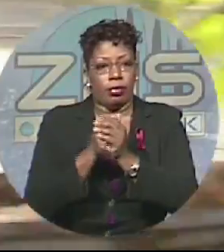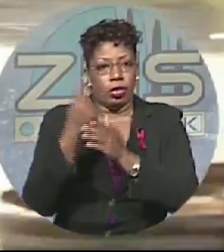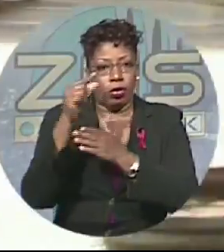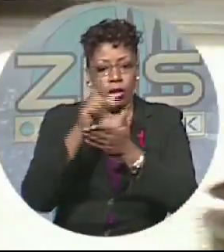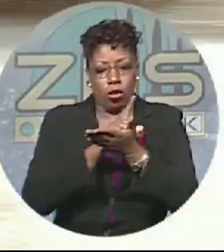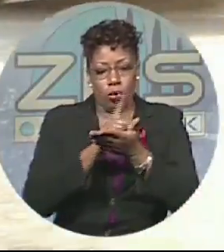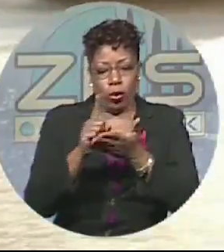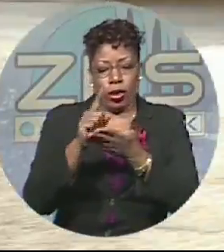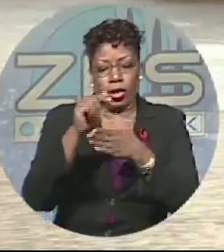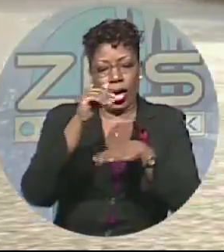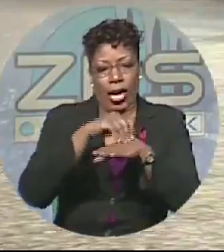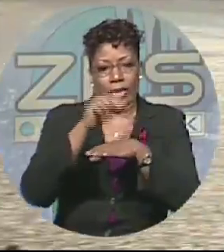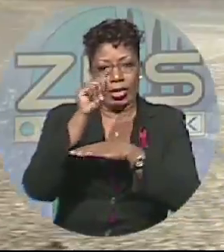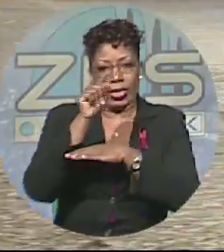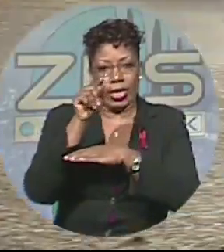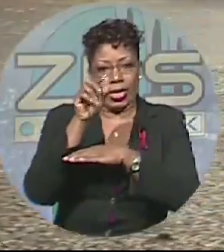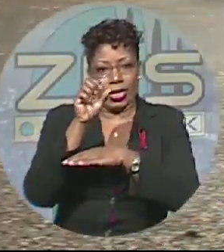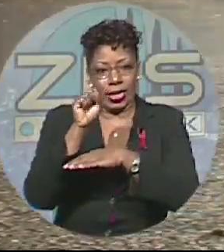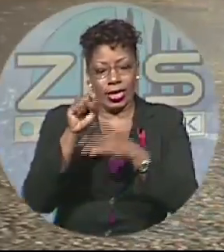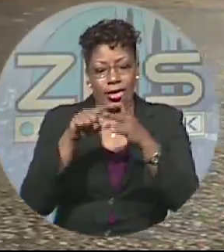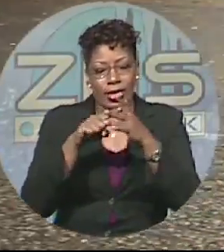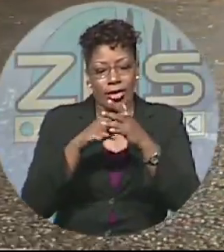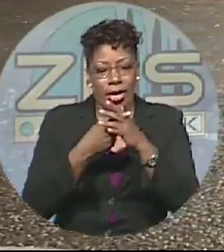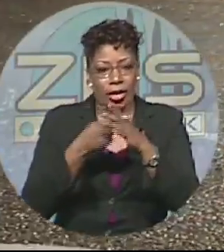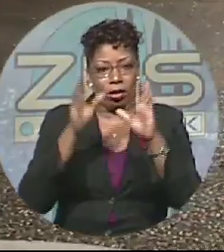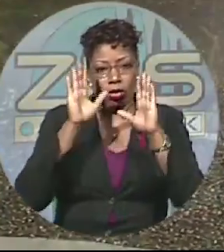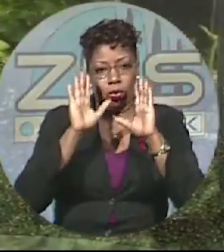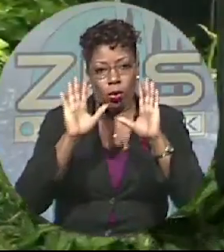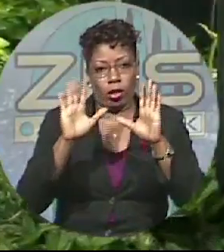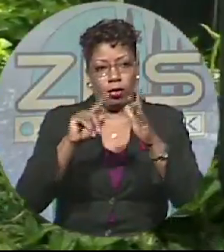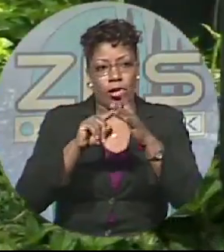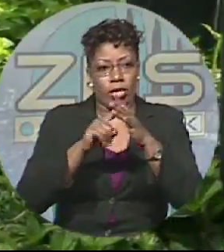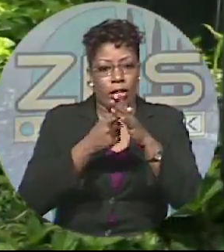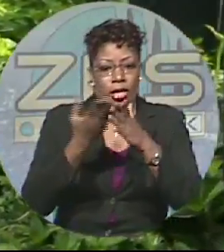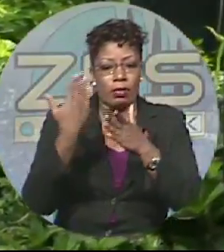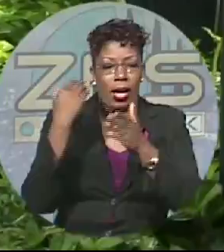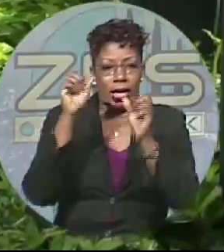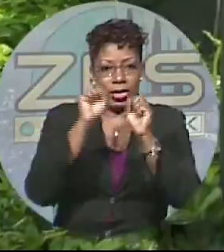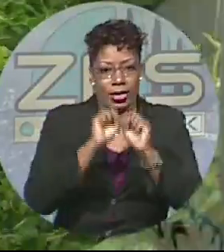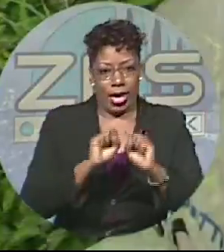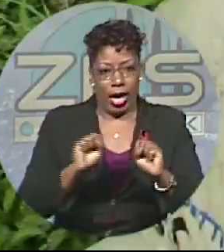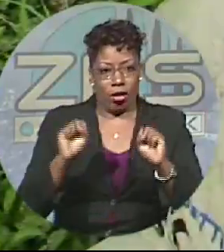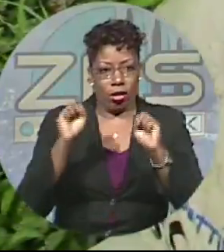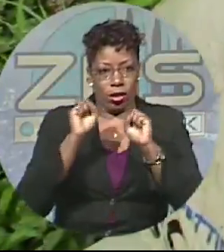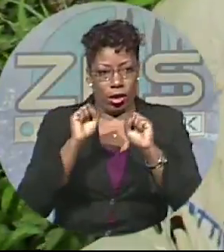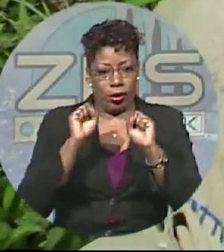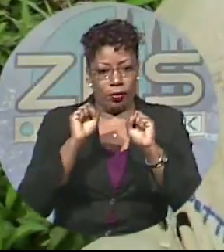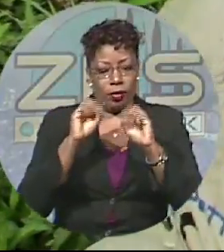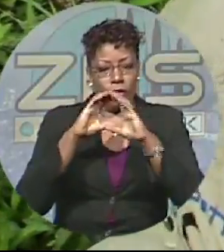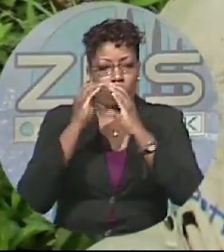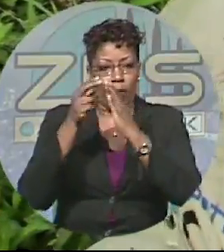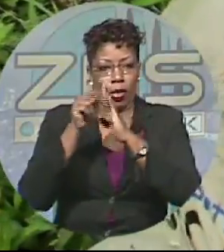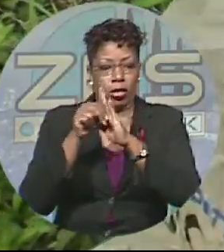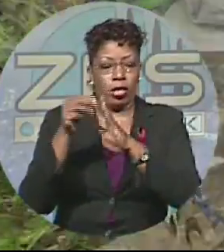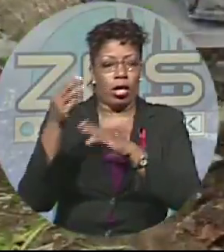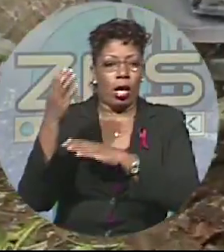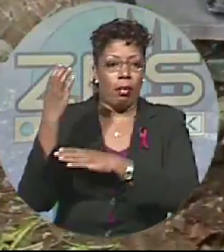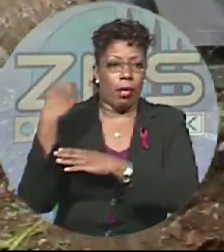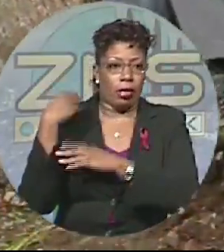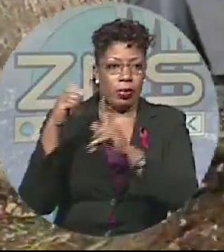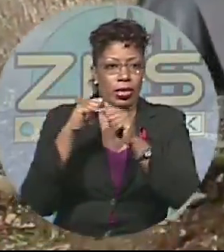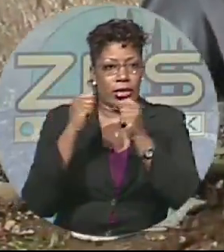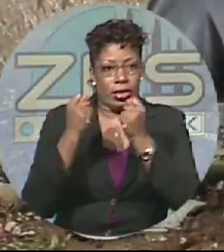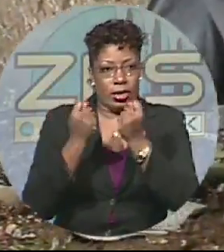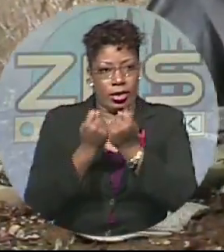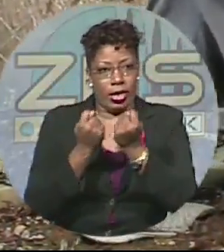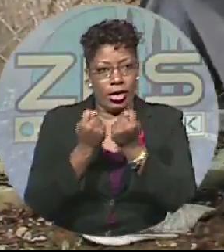Green Week at the ZNS network got off to a great start this past Saturday as the corporation's management team, led by